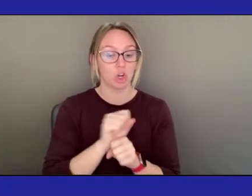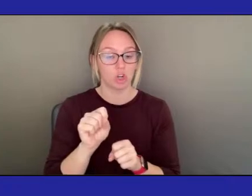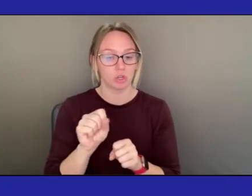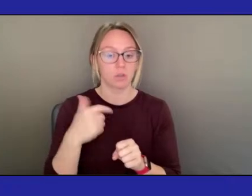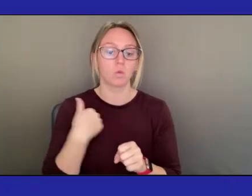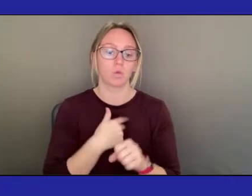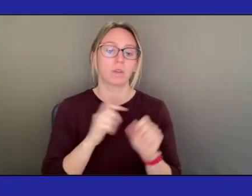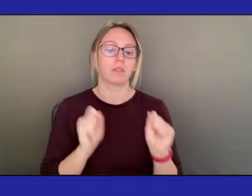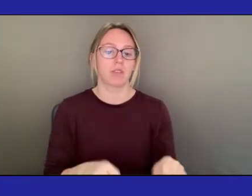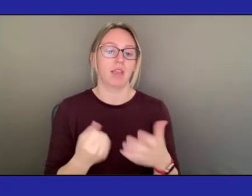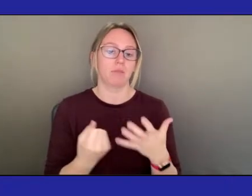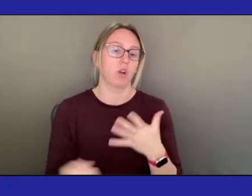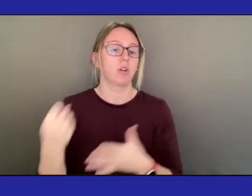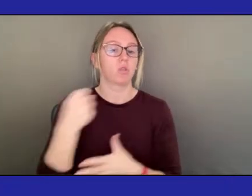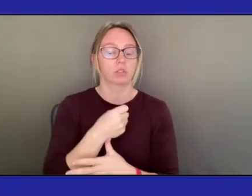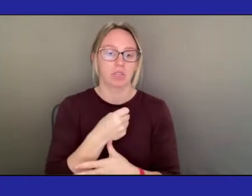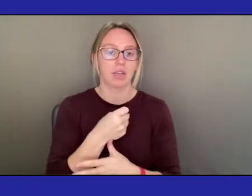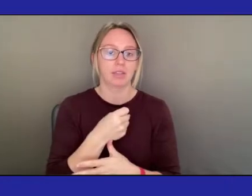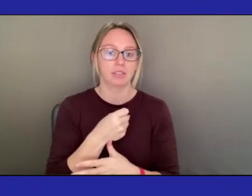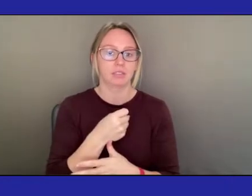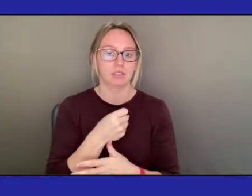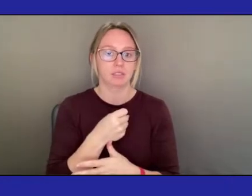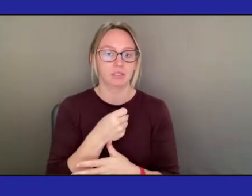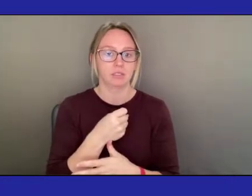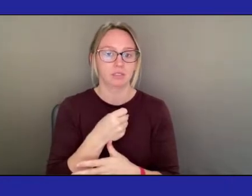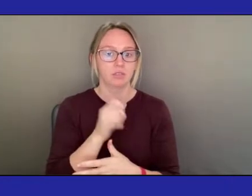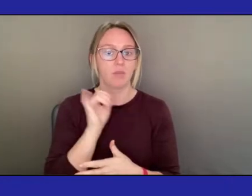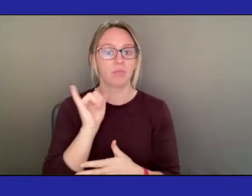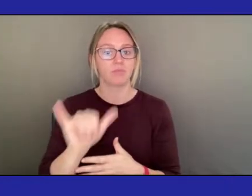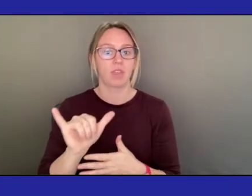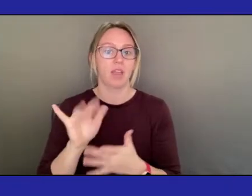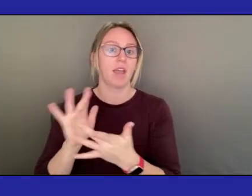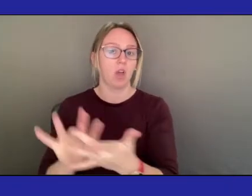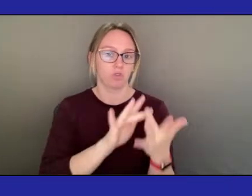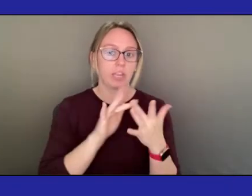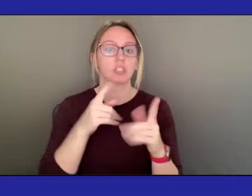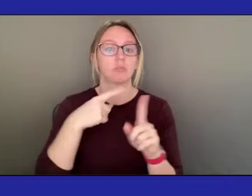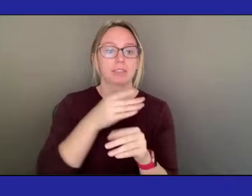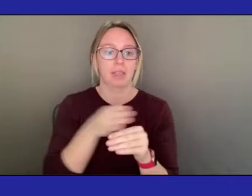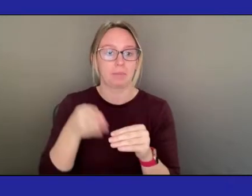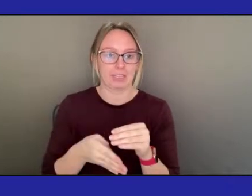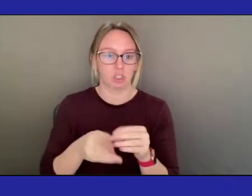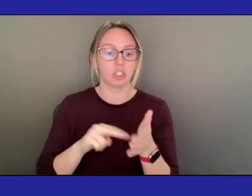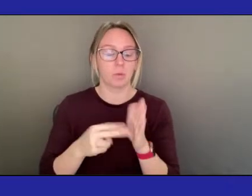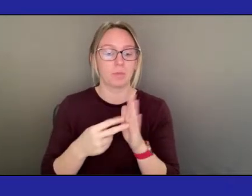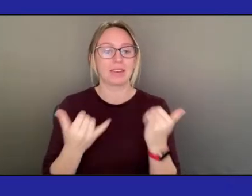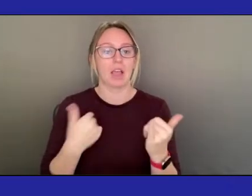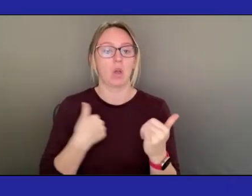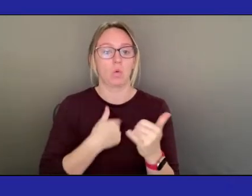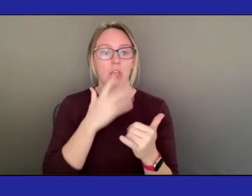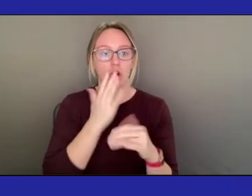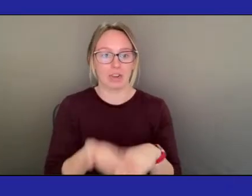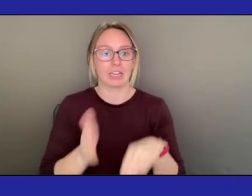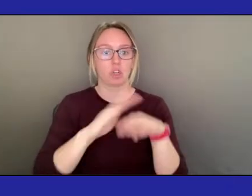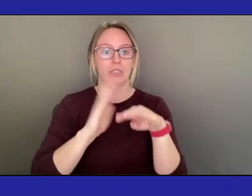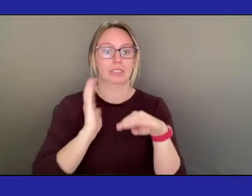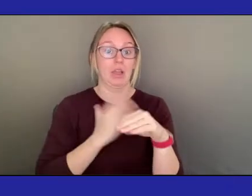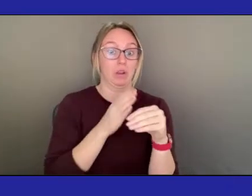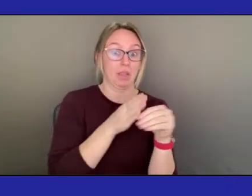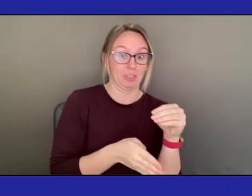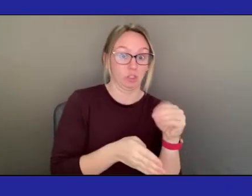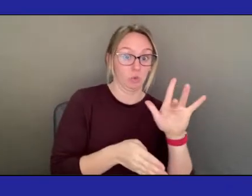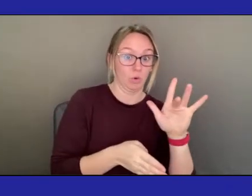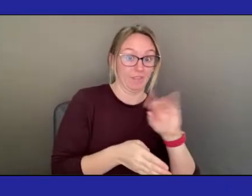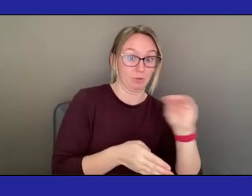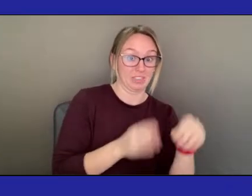really prioritize our outreach and our completion. And so we're now increasing our completion from 25% complete